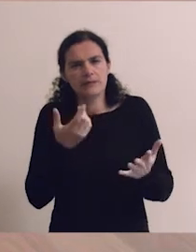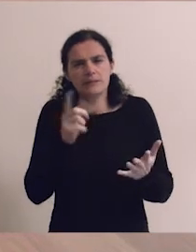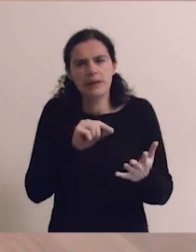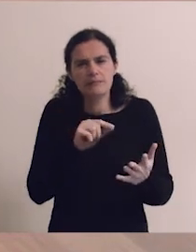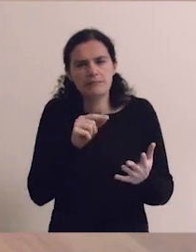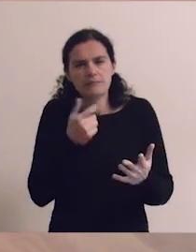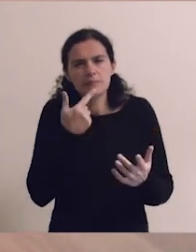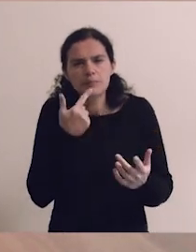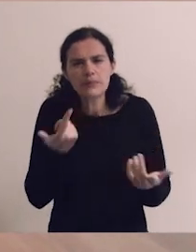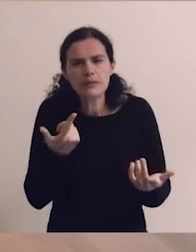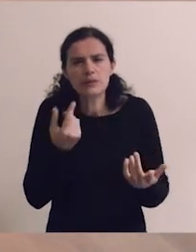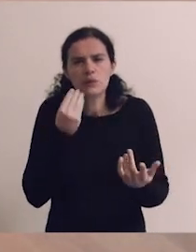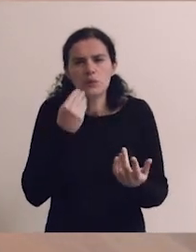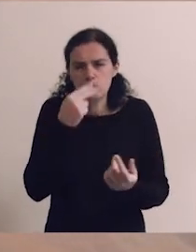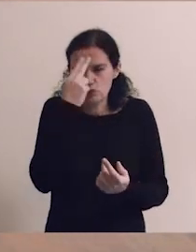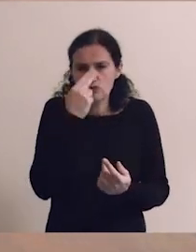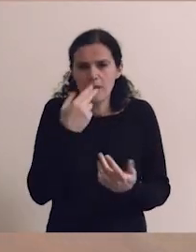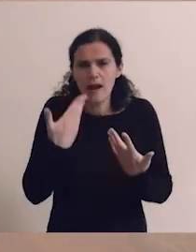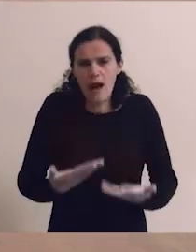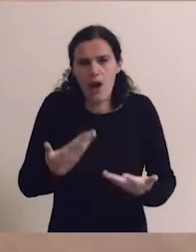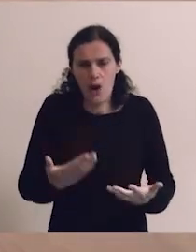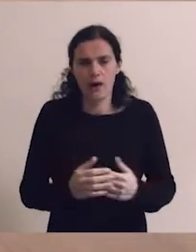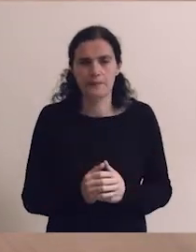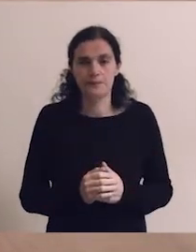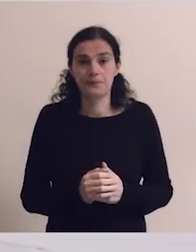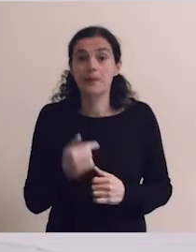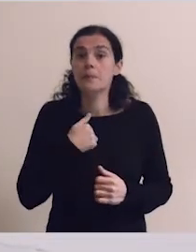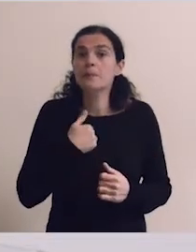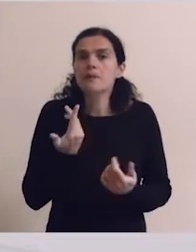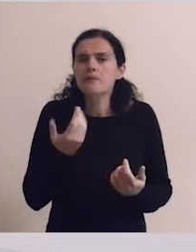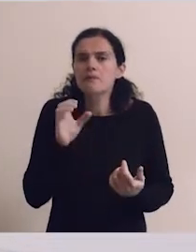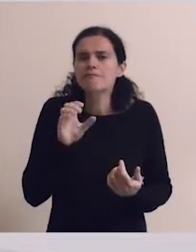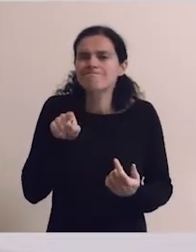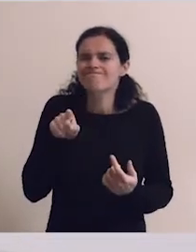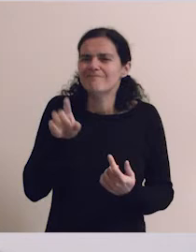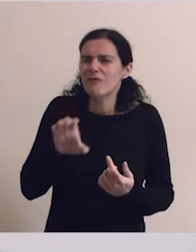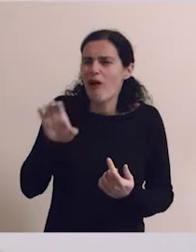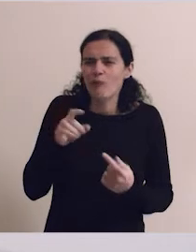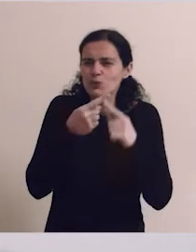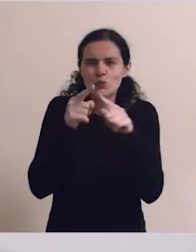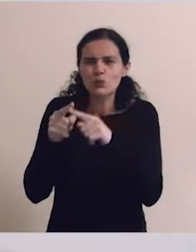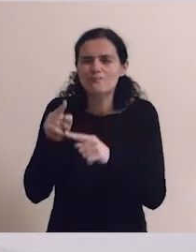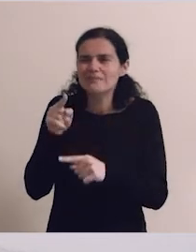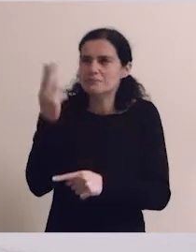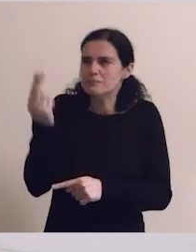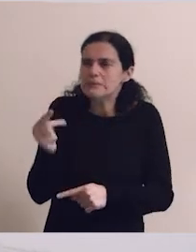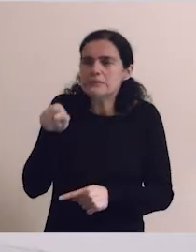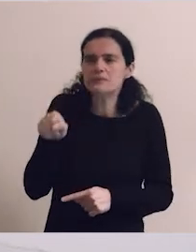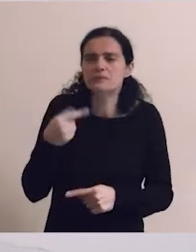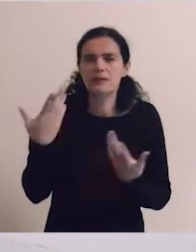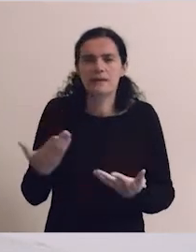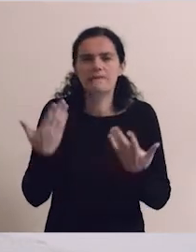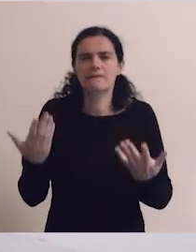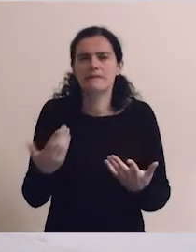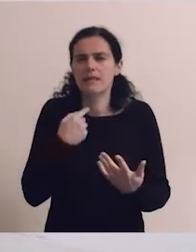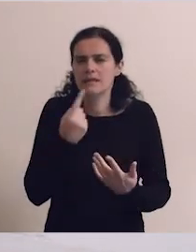embrace and comprehend the history of the present. For me, in many ways, this painting, which is